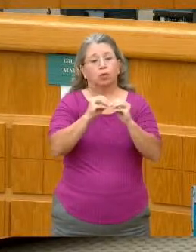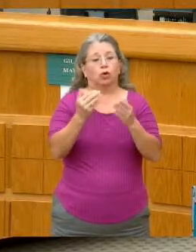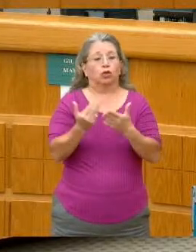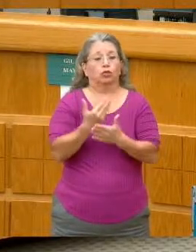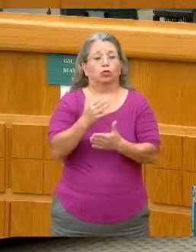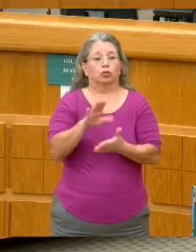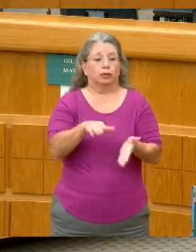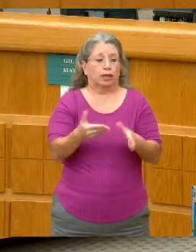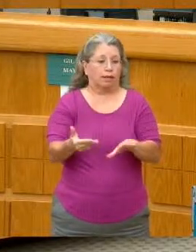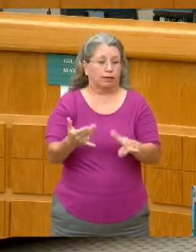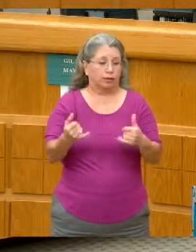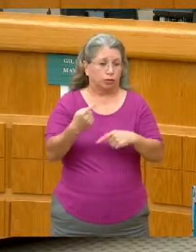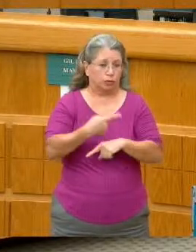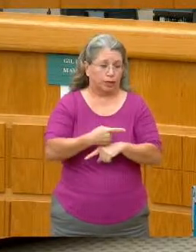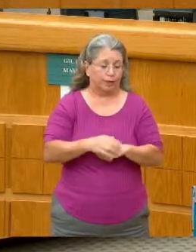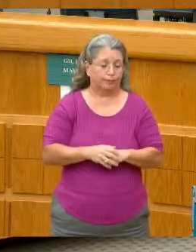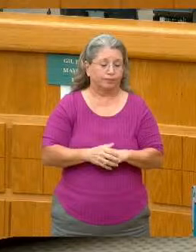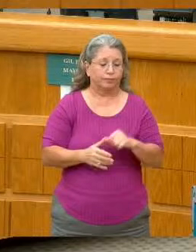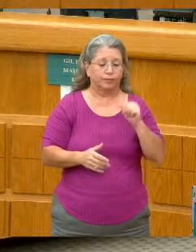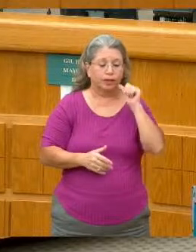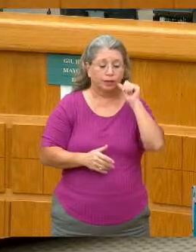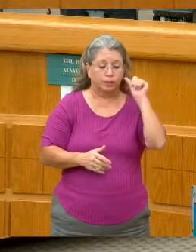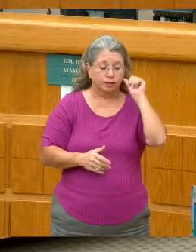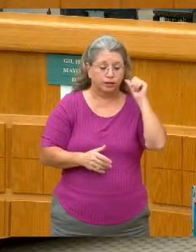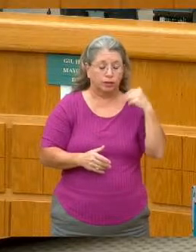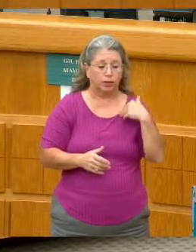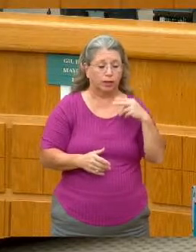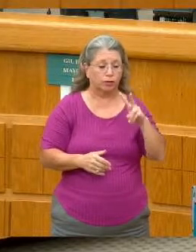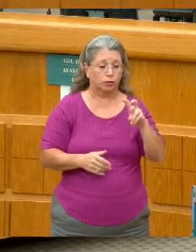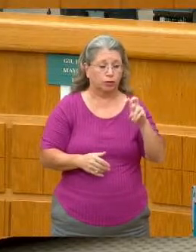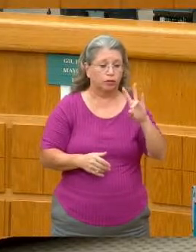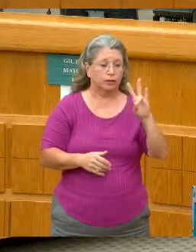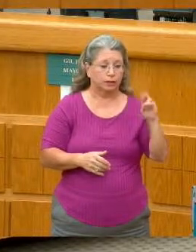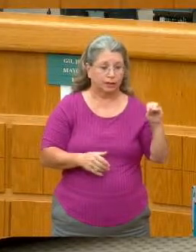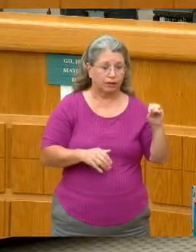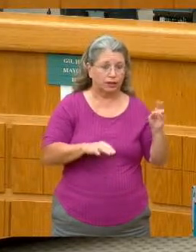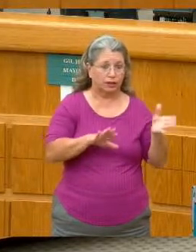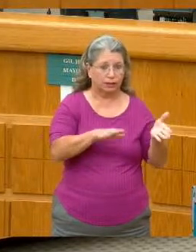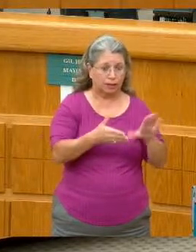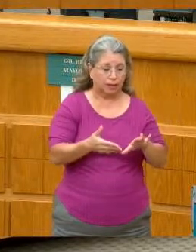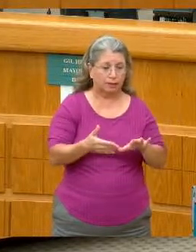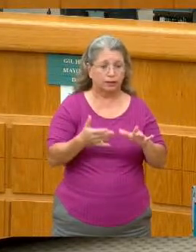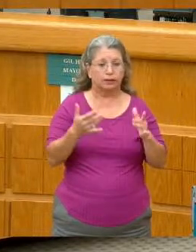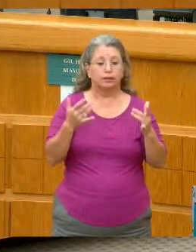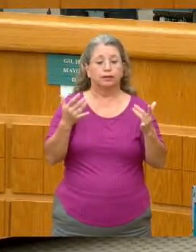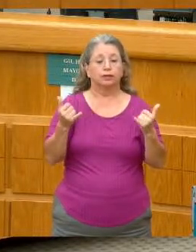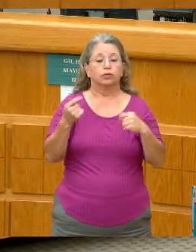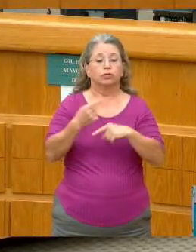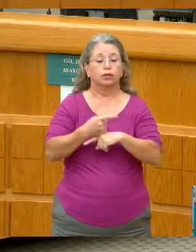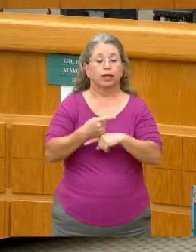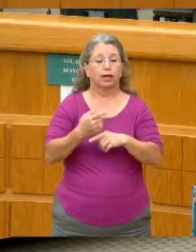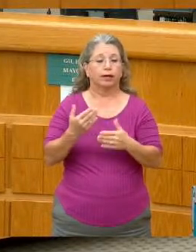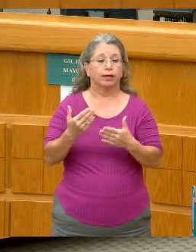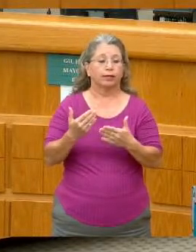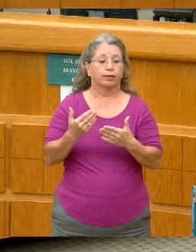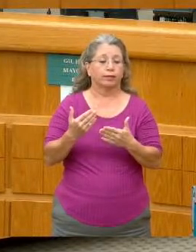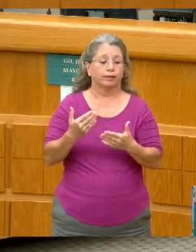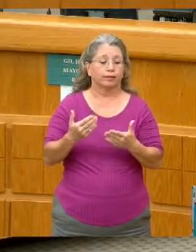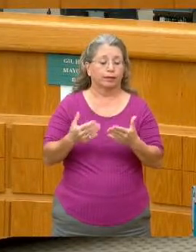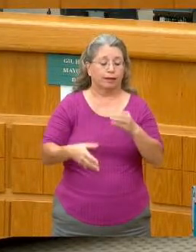so yesterday we were reporting 270 deaths. With today's 7 additional reported deaths, we're at a total